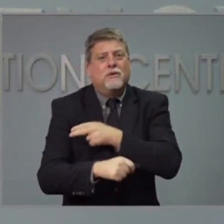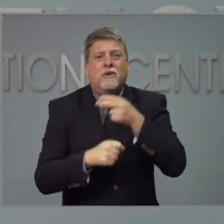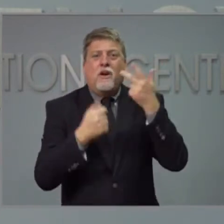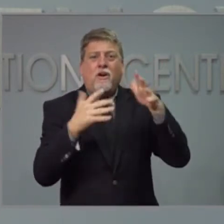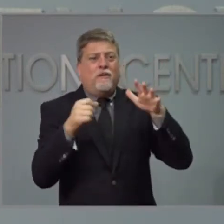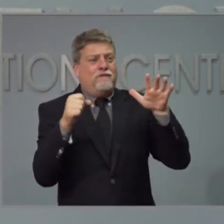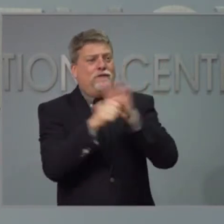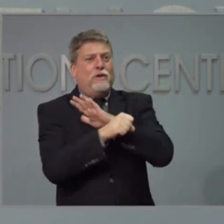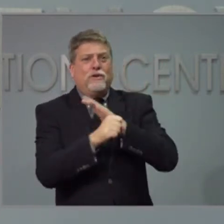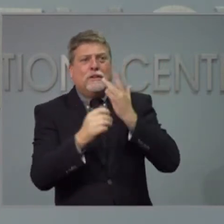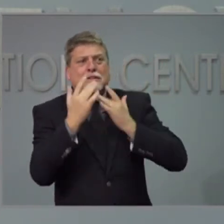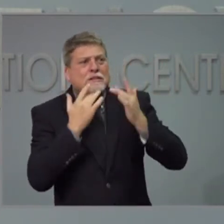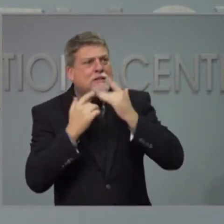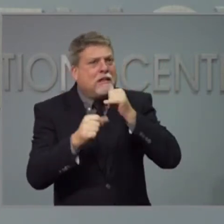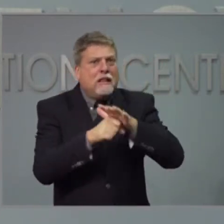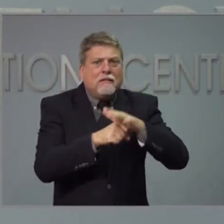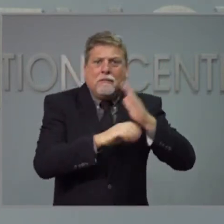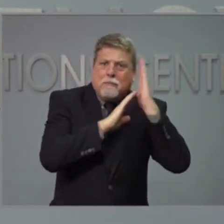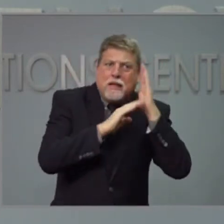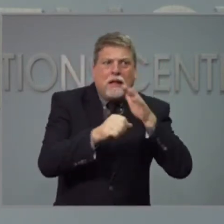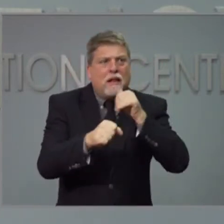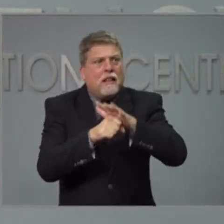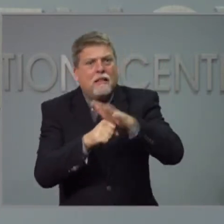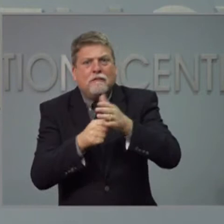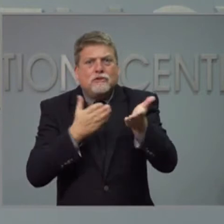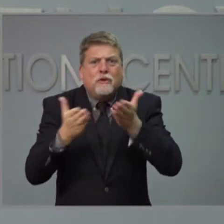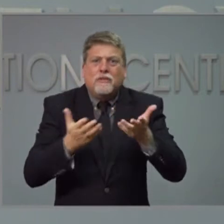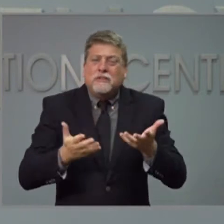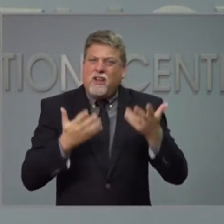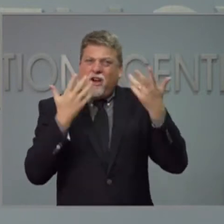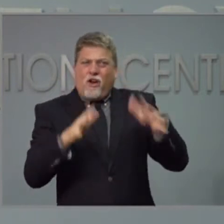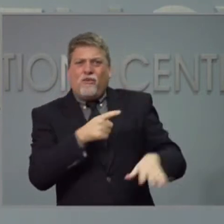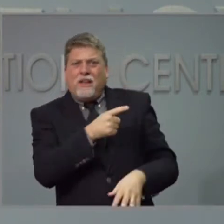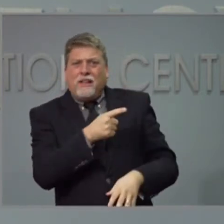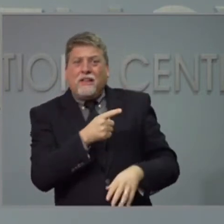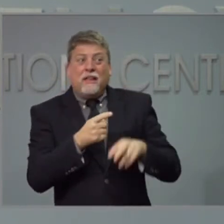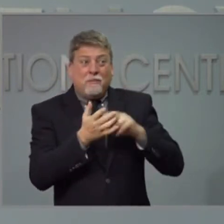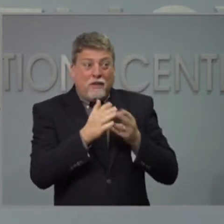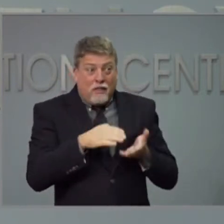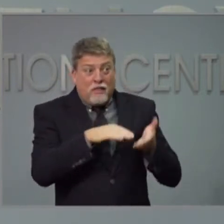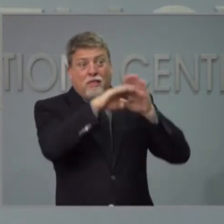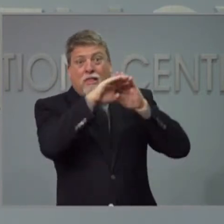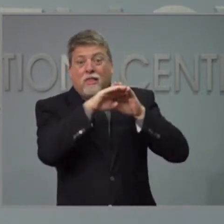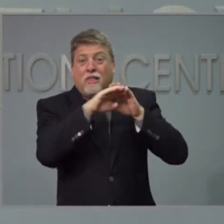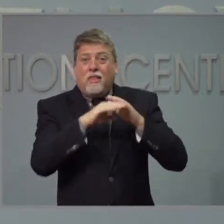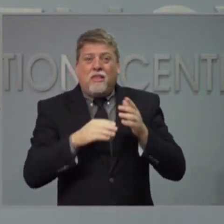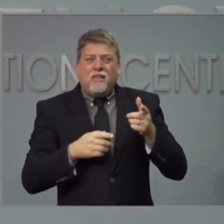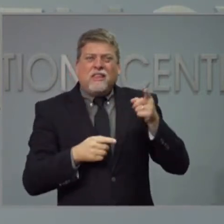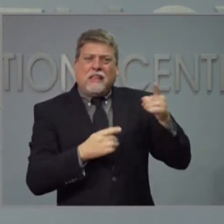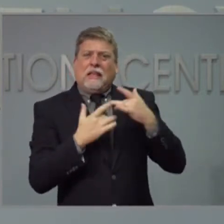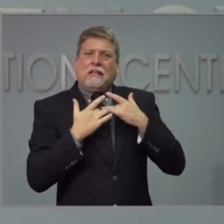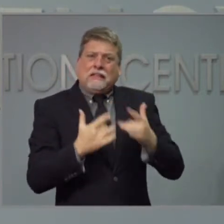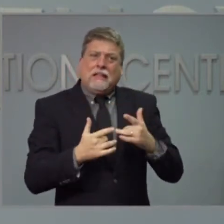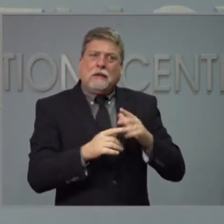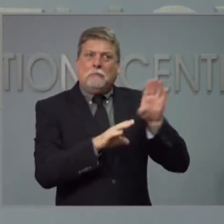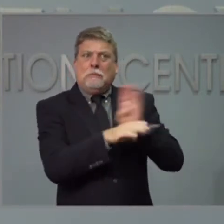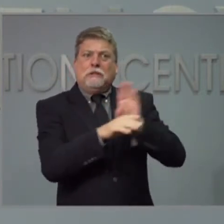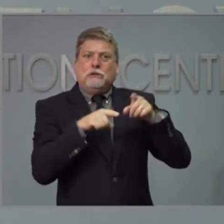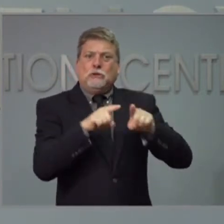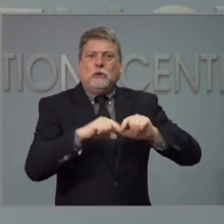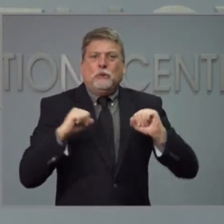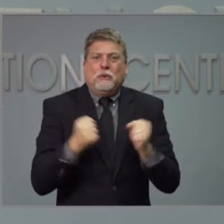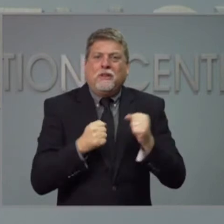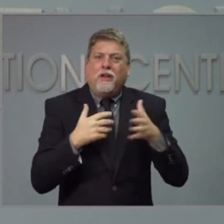limits. COVID is adding to the strain that those hospitals already face in colder winter months. So with